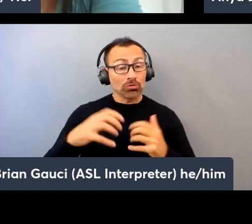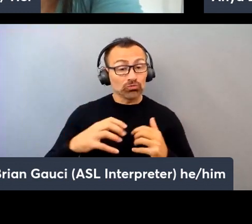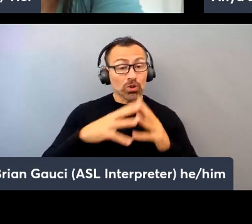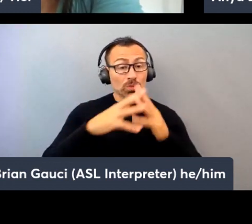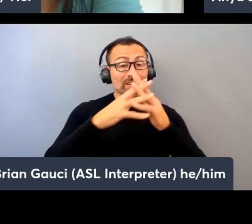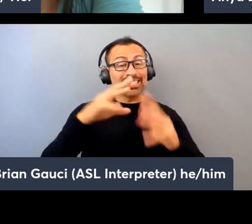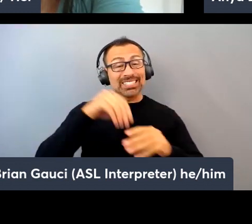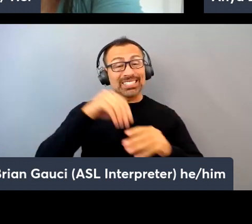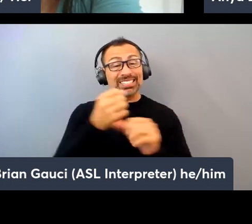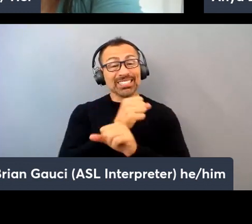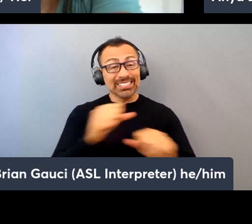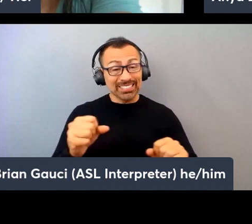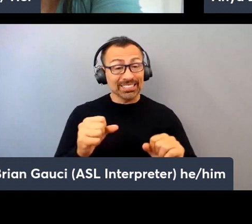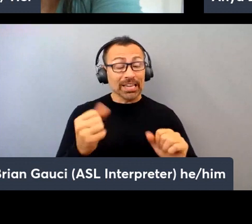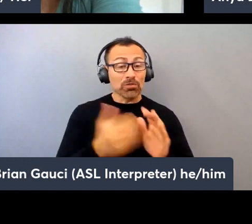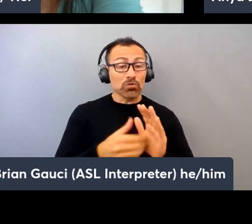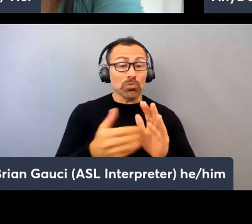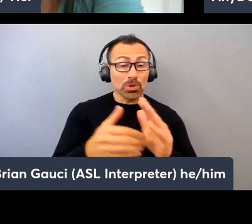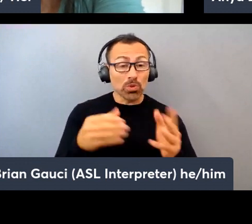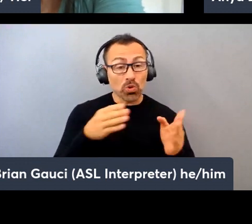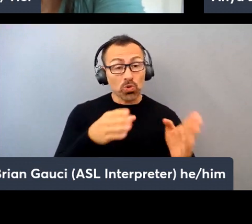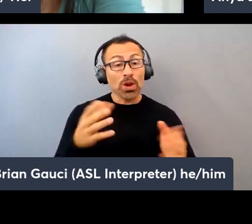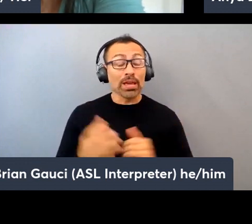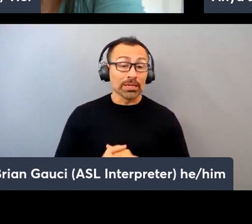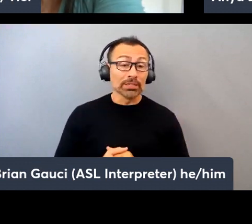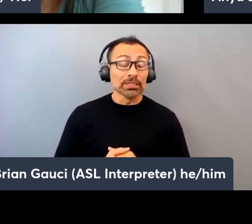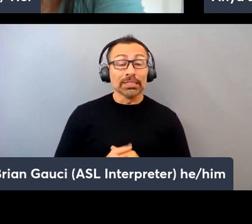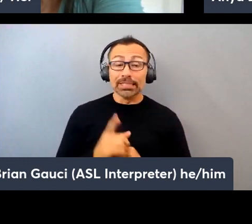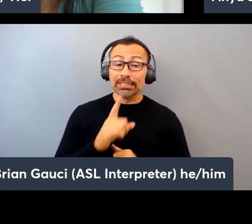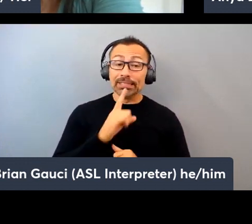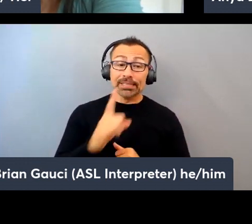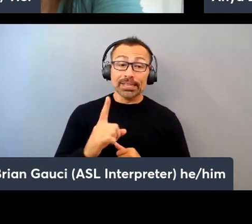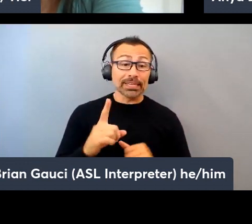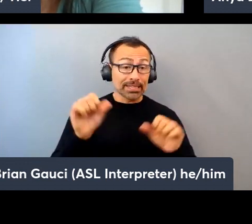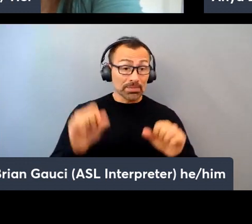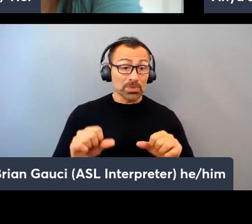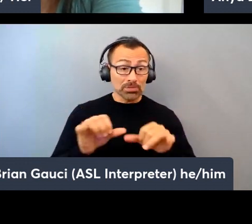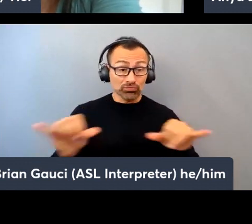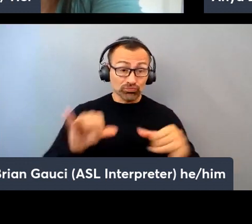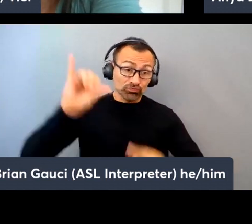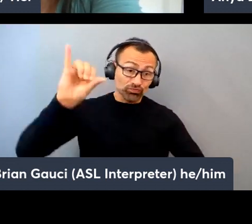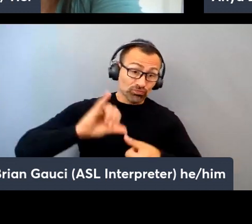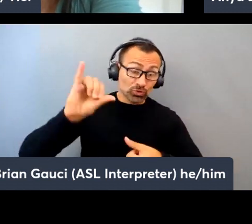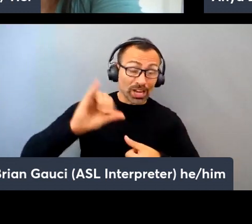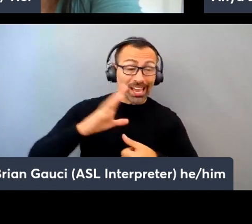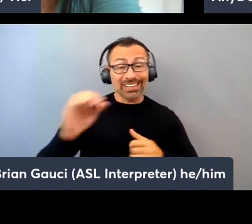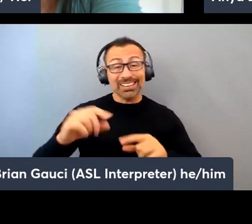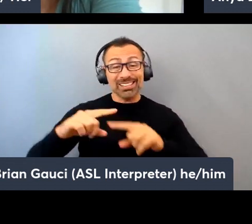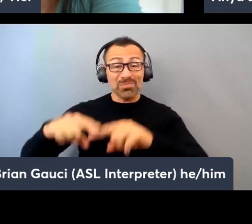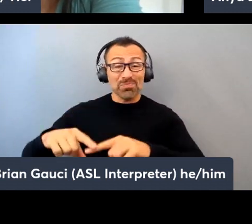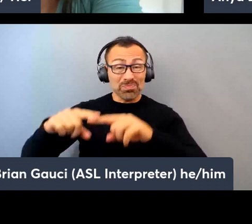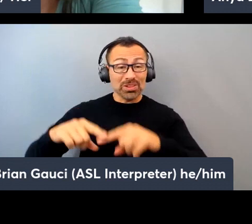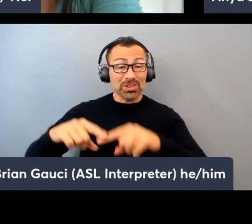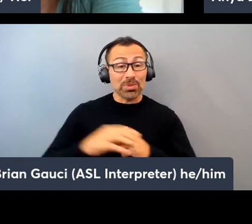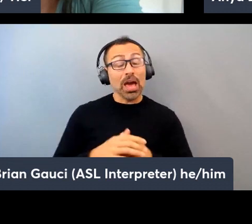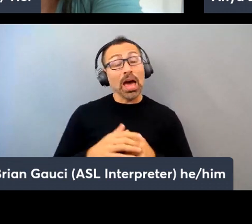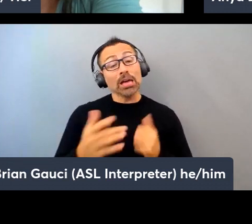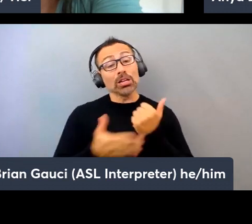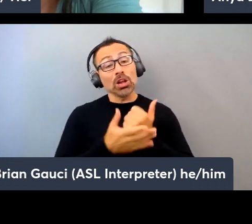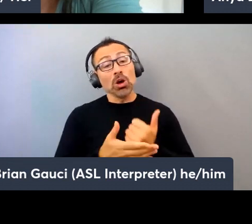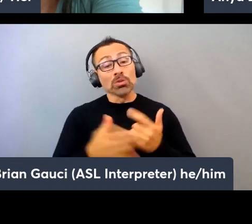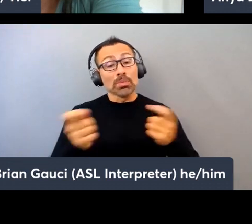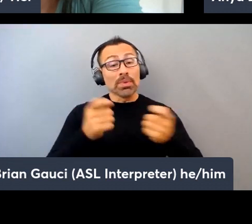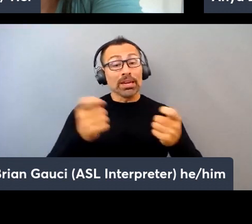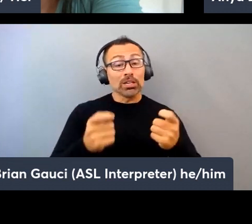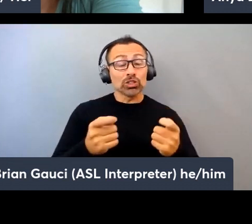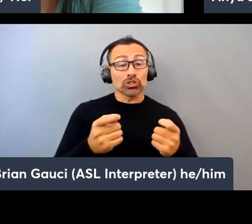repeatable way. It's highly scalable and reliable, and it helps managing drifts and entropy of the state of the infrastructure